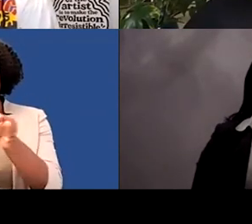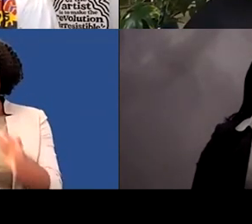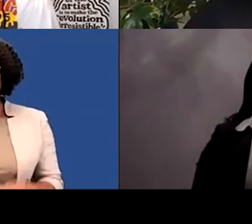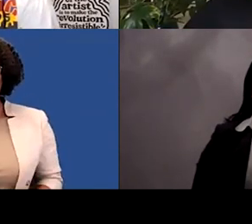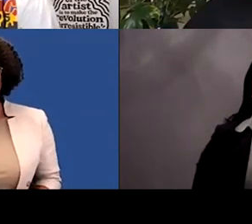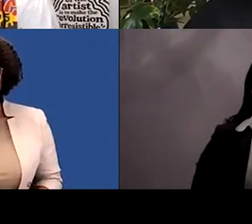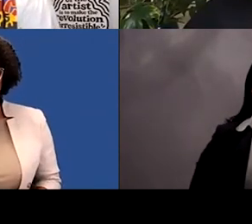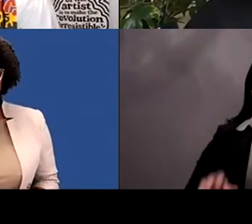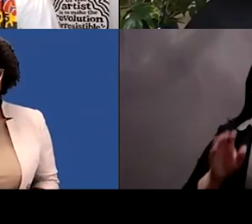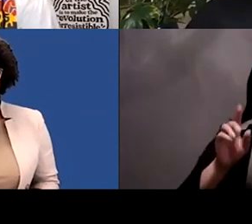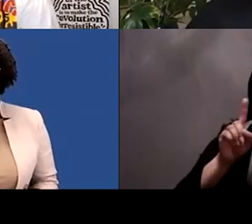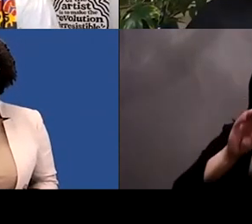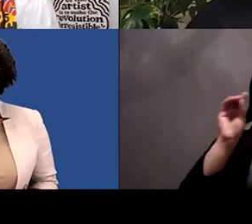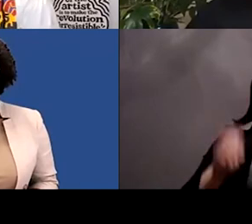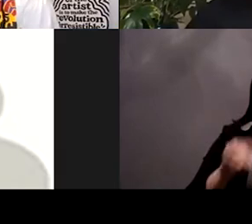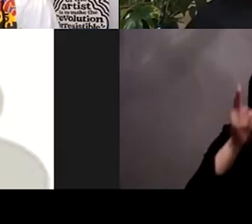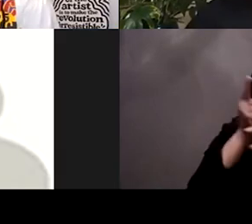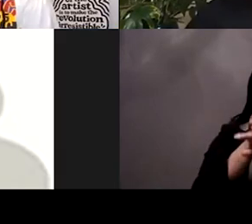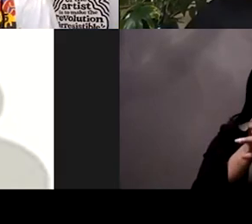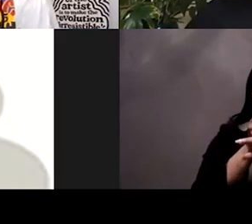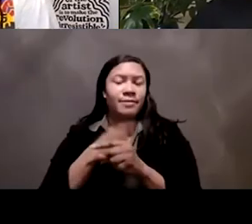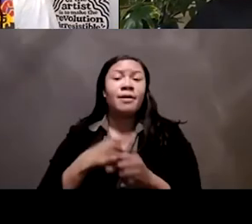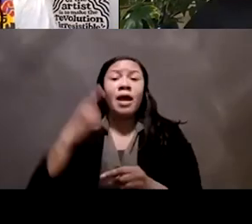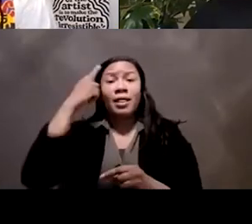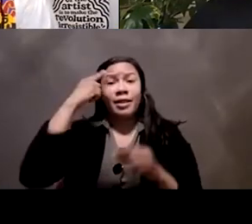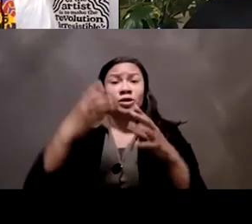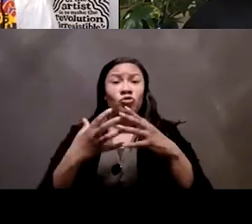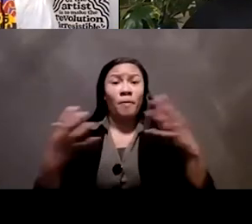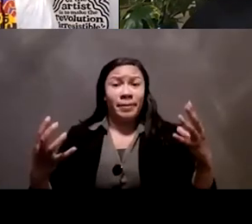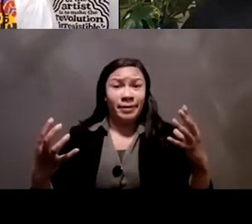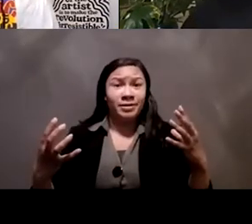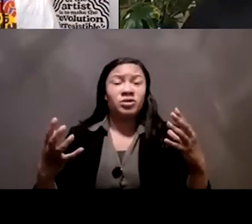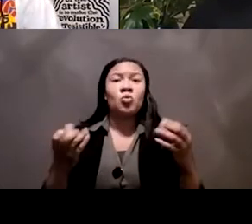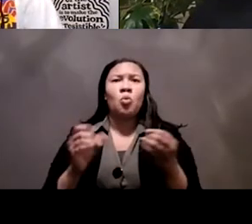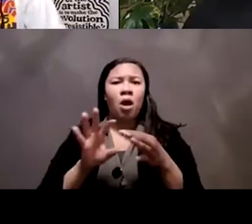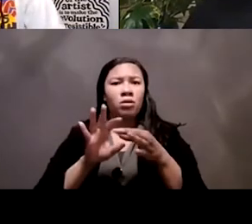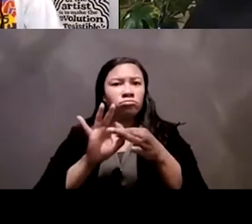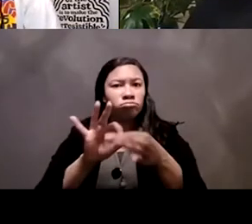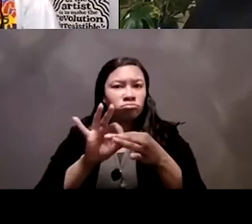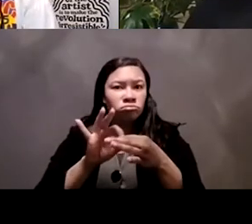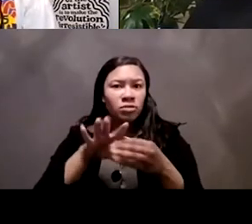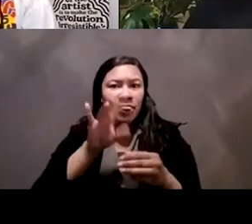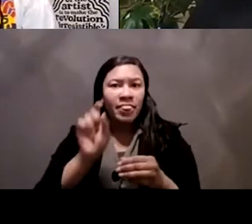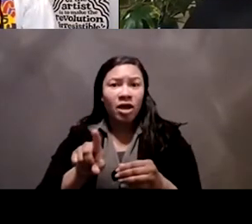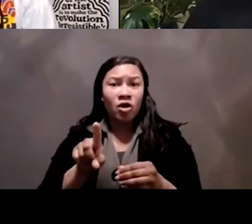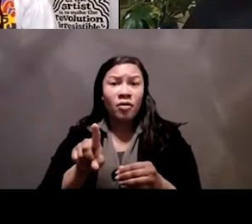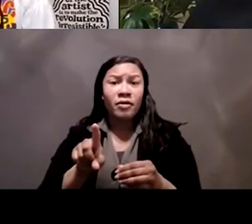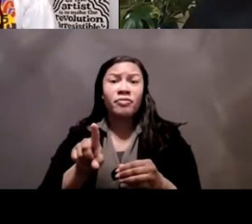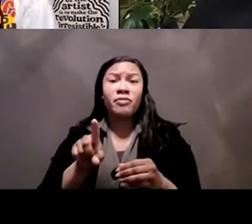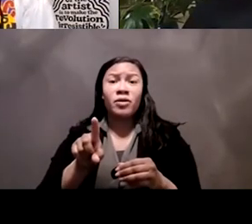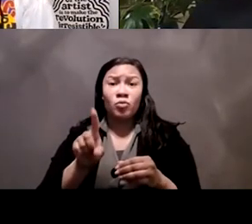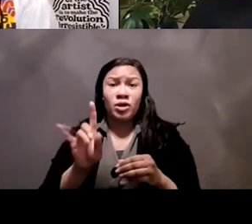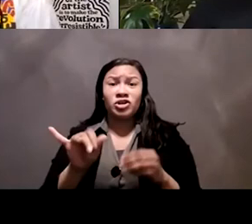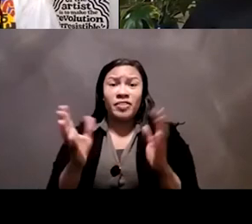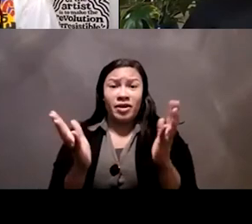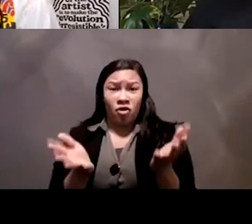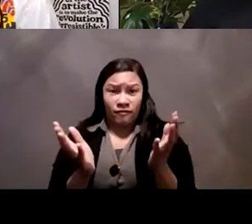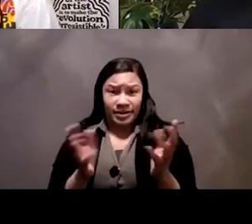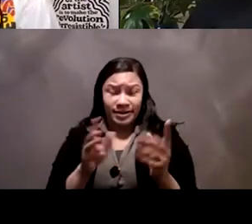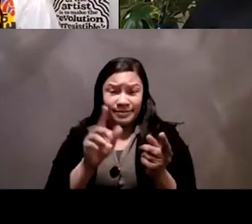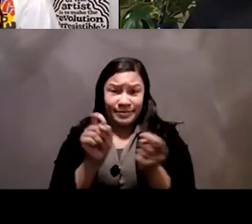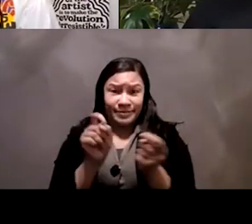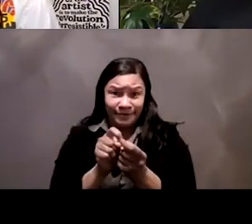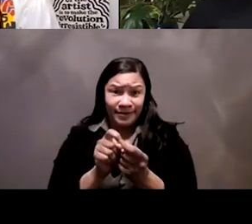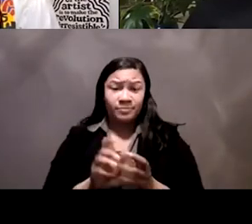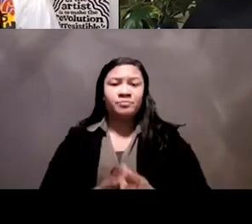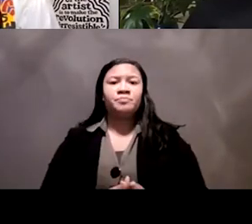I think so much, you know, just to relate to this conversation, especially of sitting with